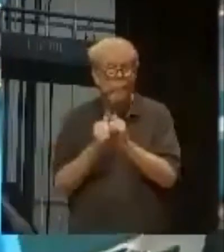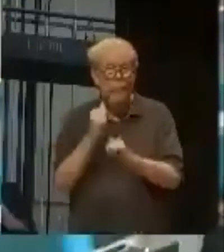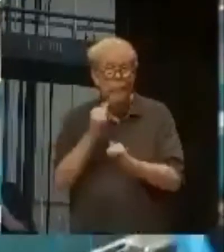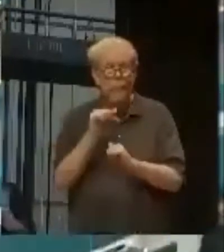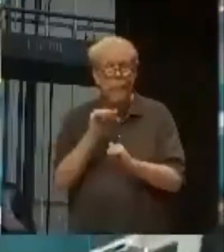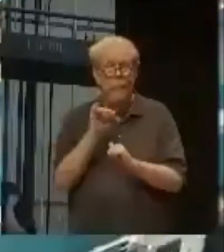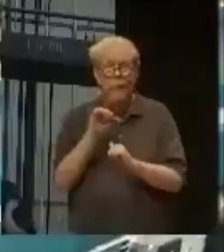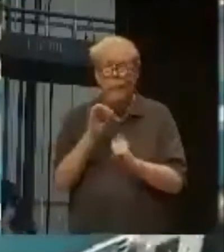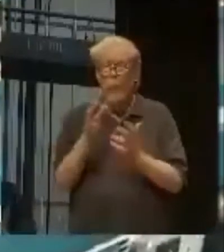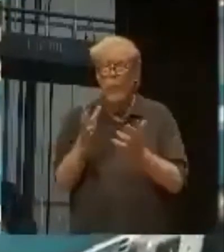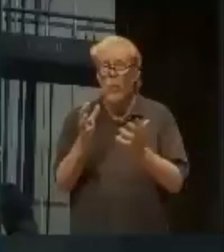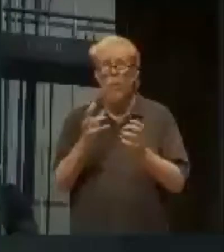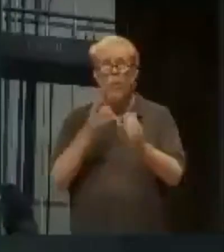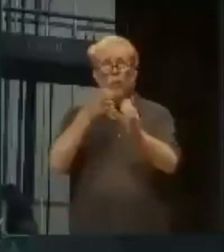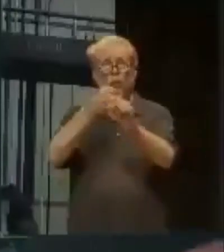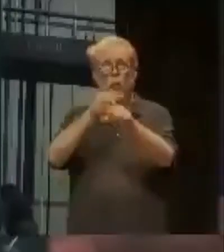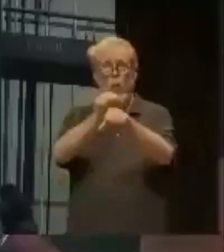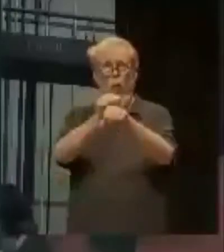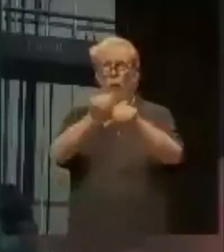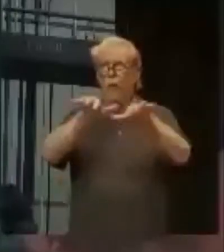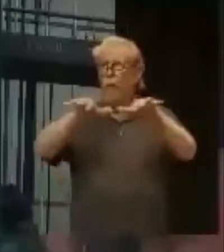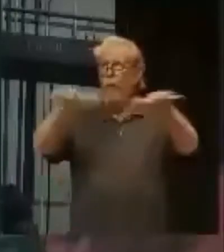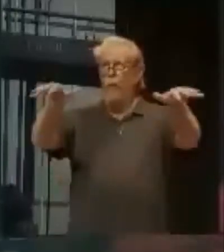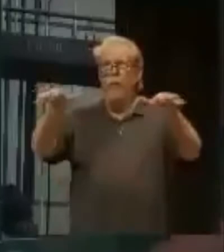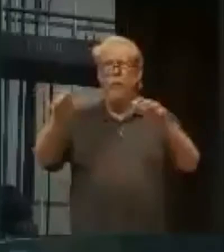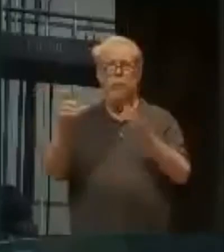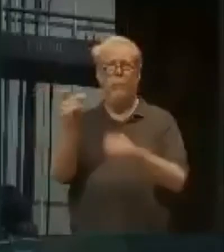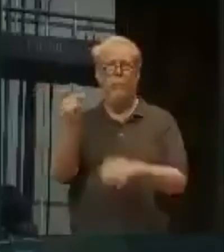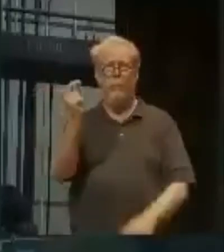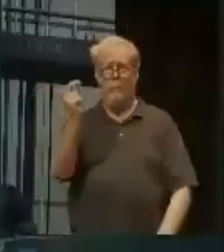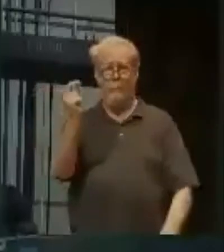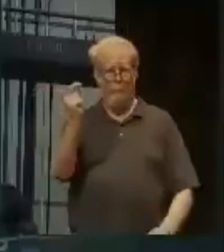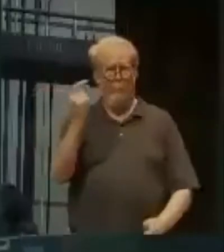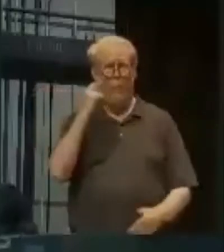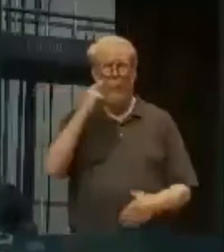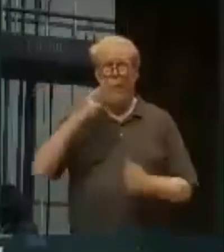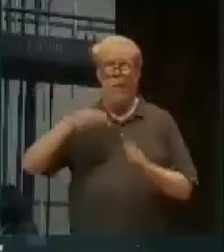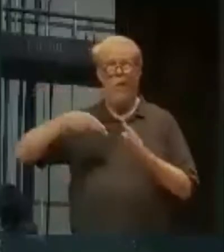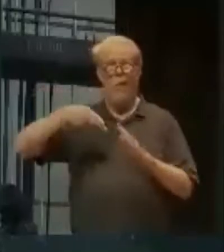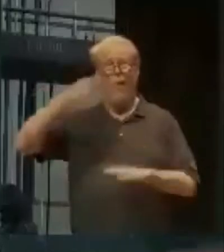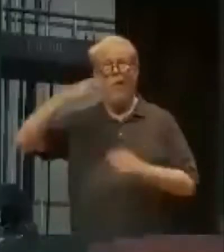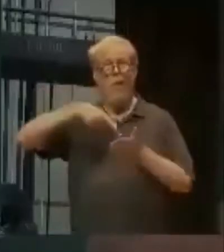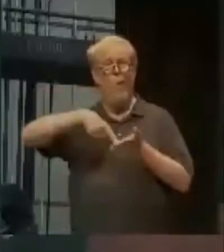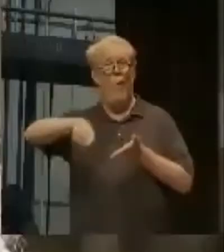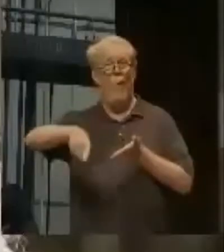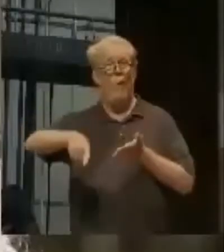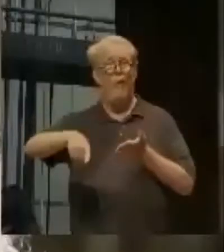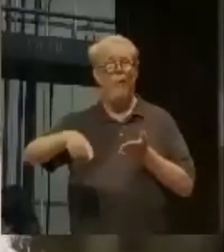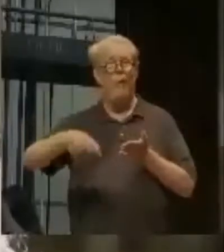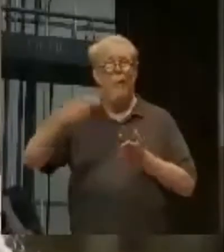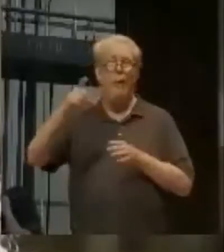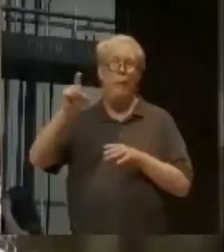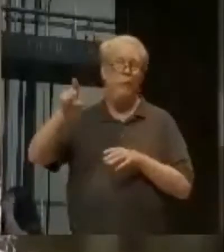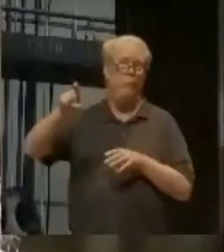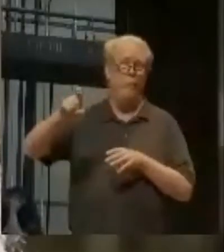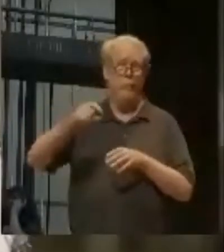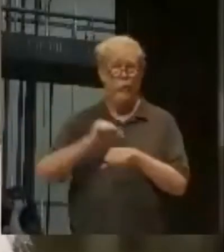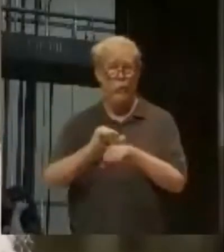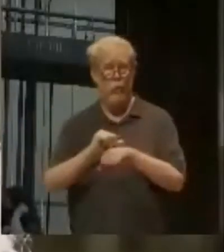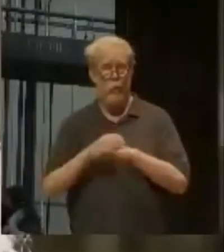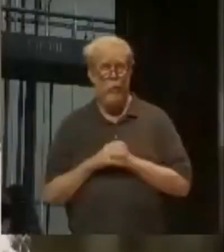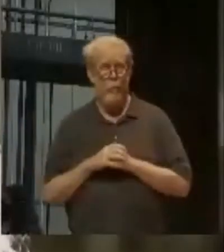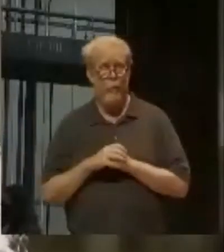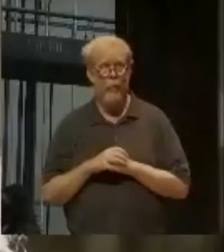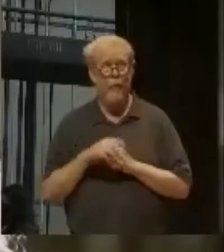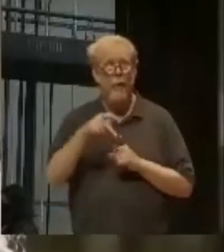to be able to join the workforce immediately in a high-wage, high-demand job. In the PTEC program, students